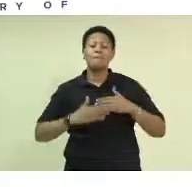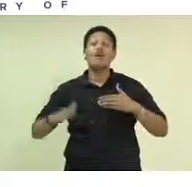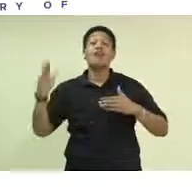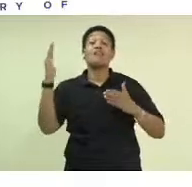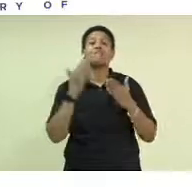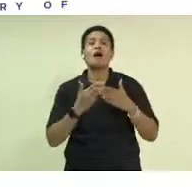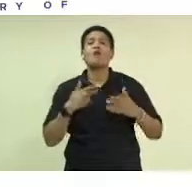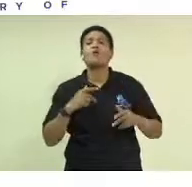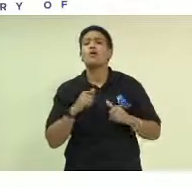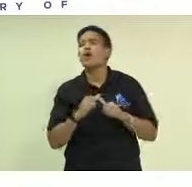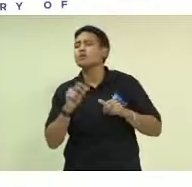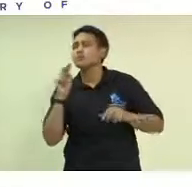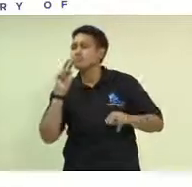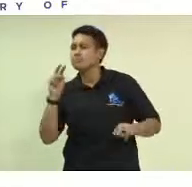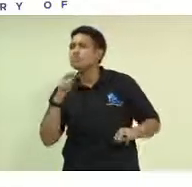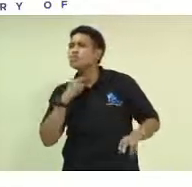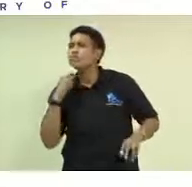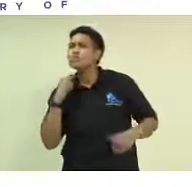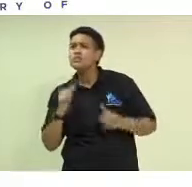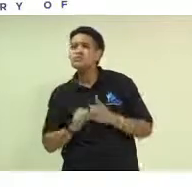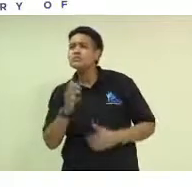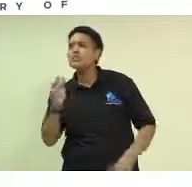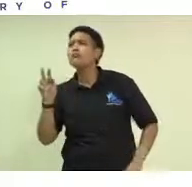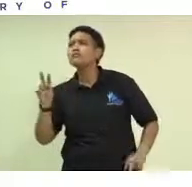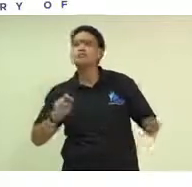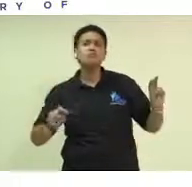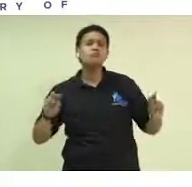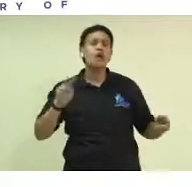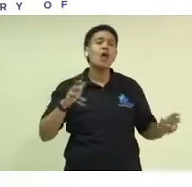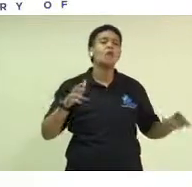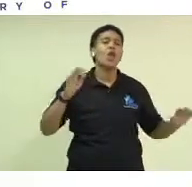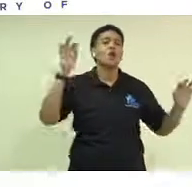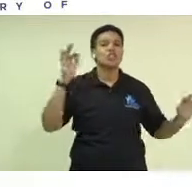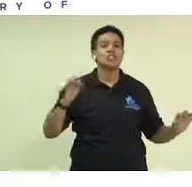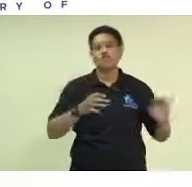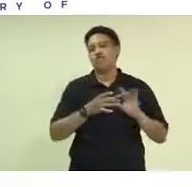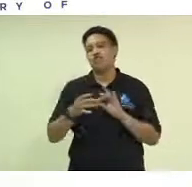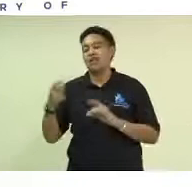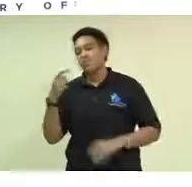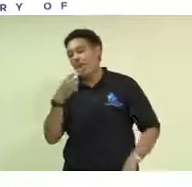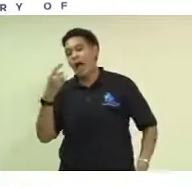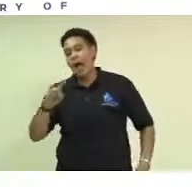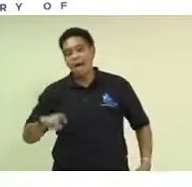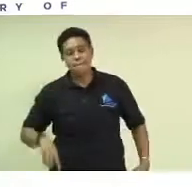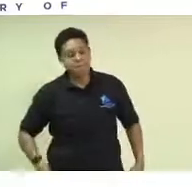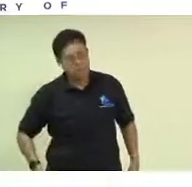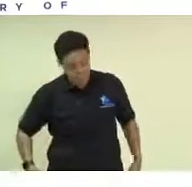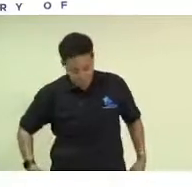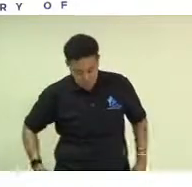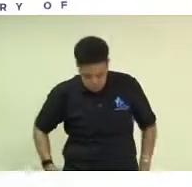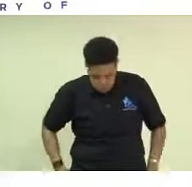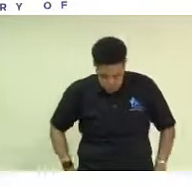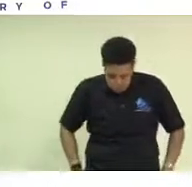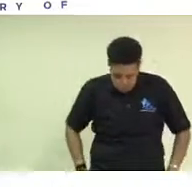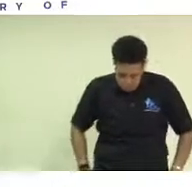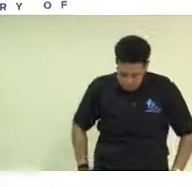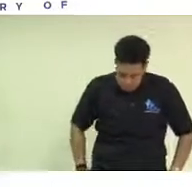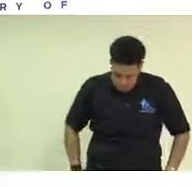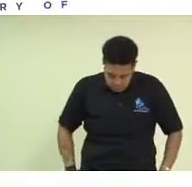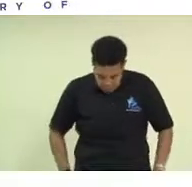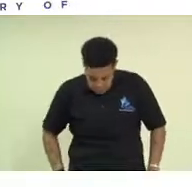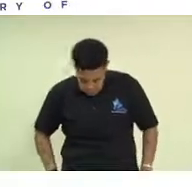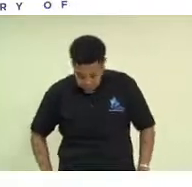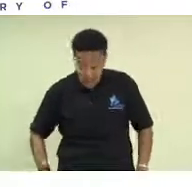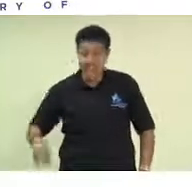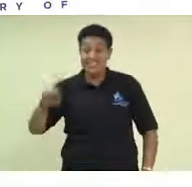continue to assess the risks and will allow decisions to flow from that. In terms of the Sinopharm